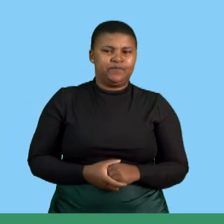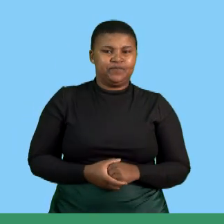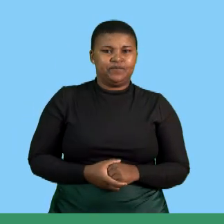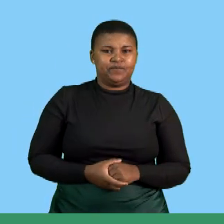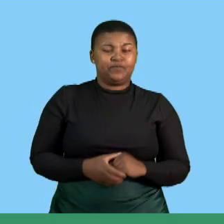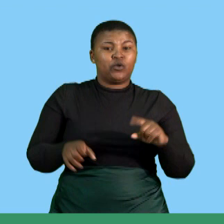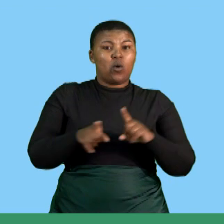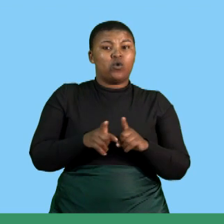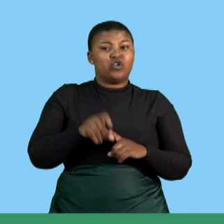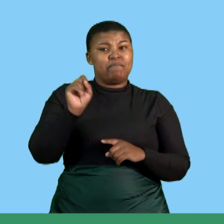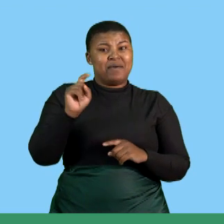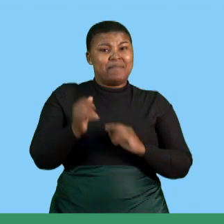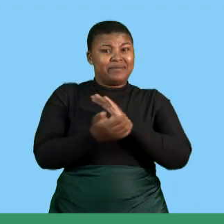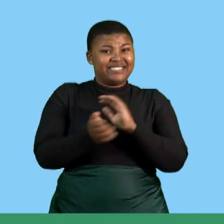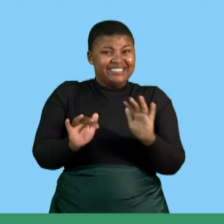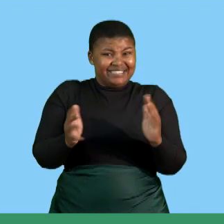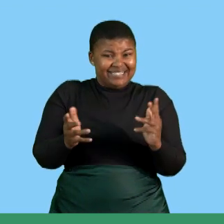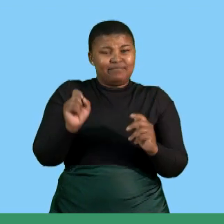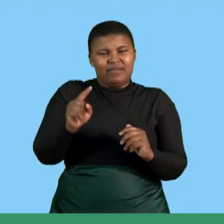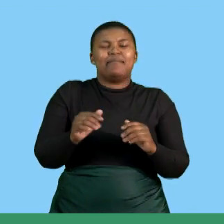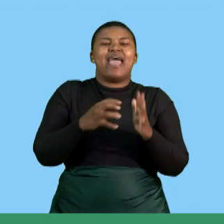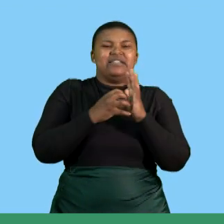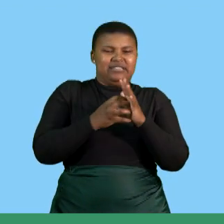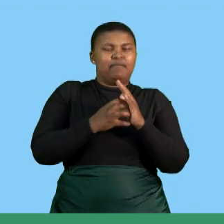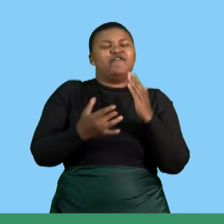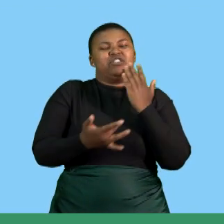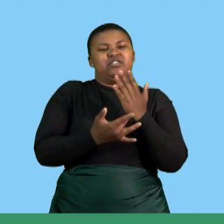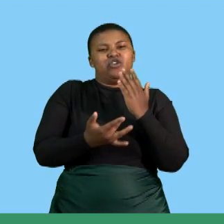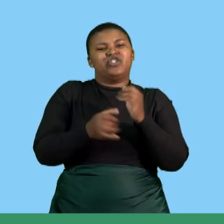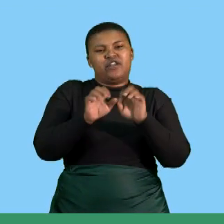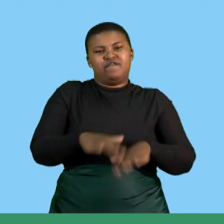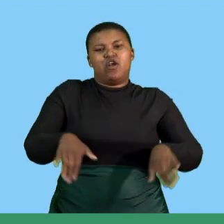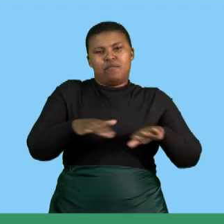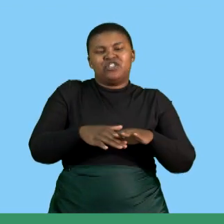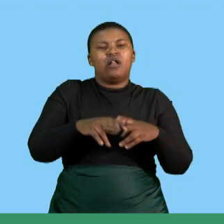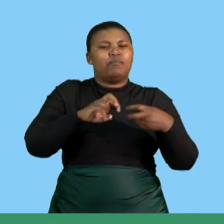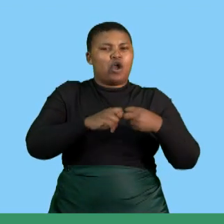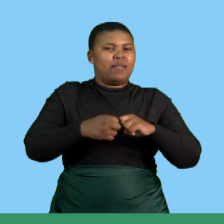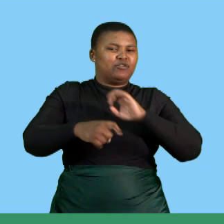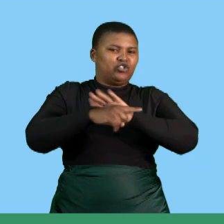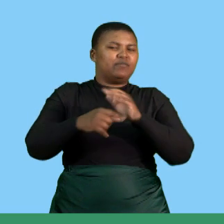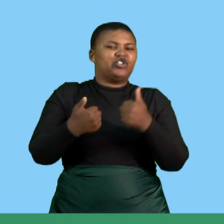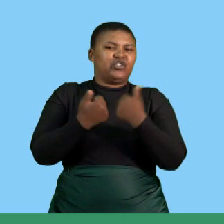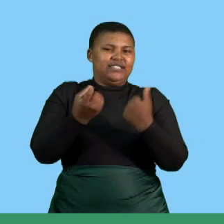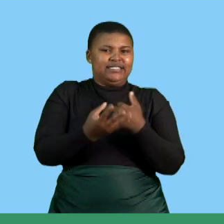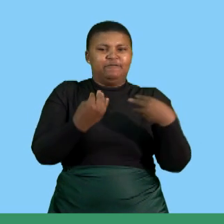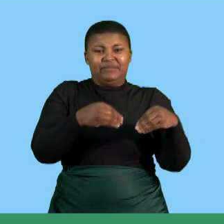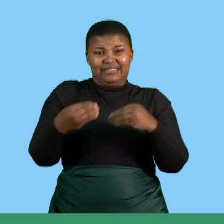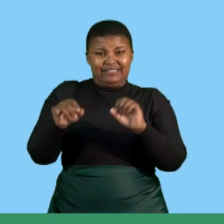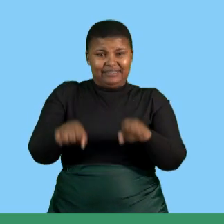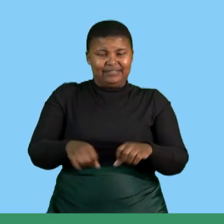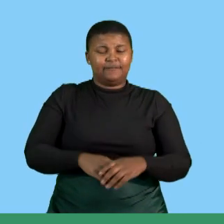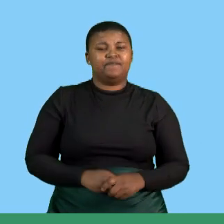And the fact that they are not skilled is an example of a technological environmental factor that can challenge the